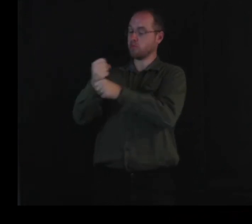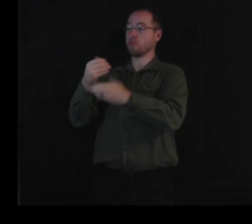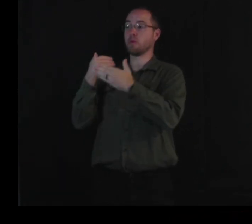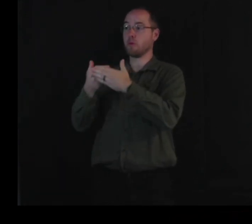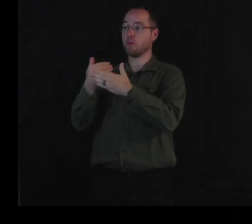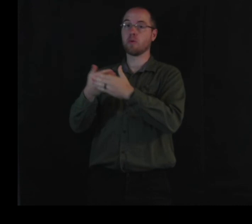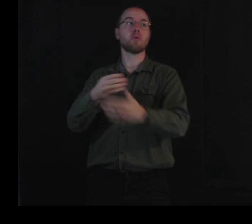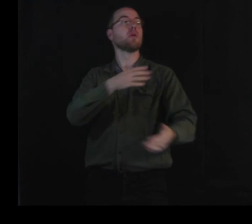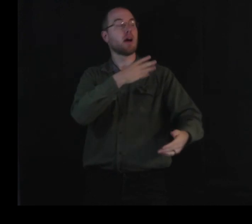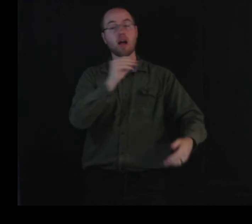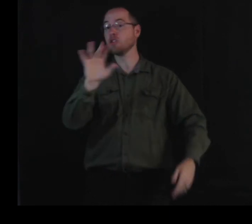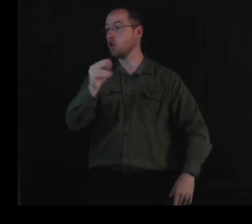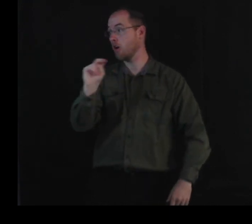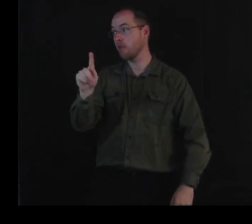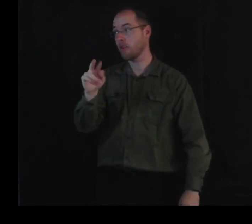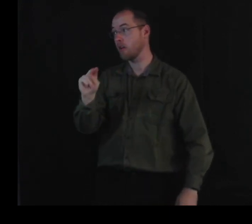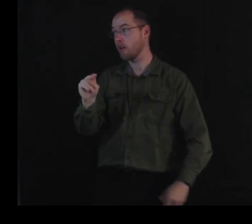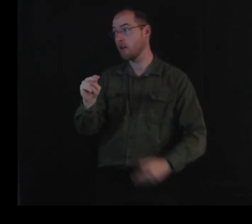by fire.